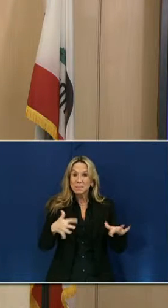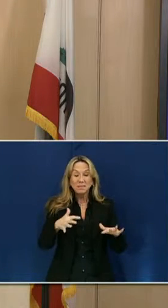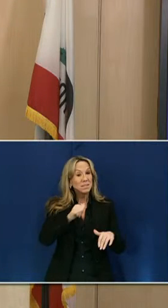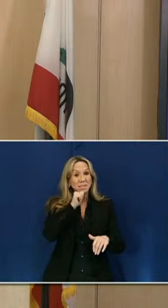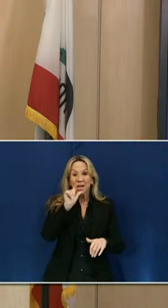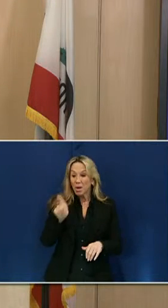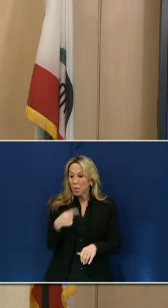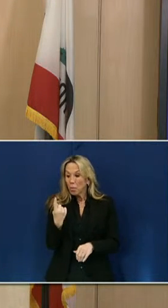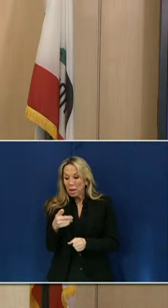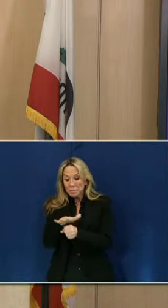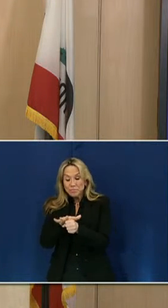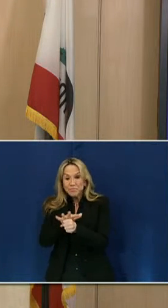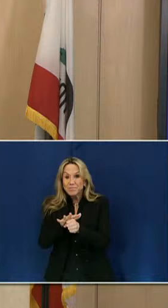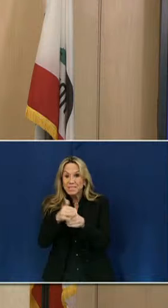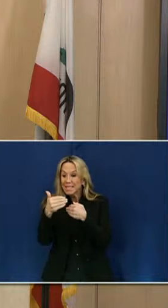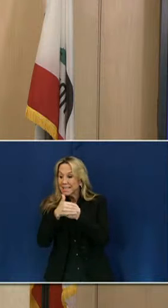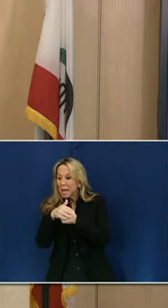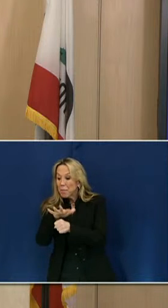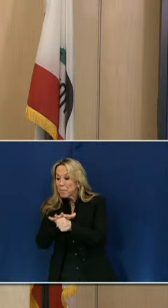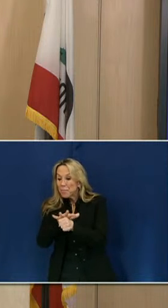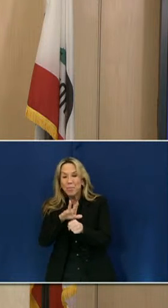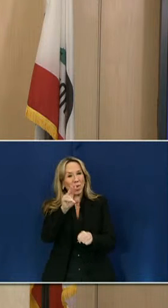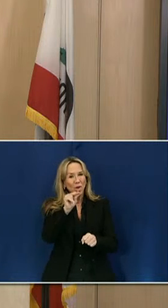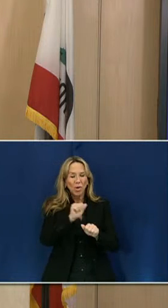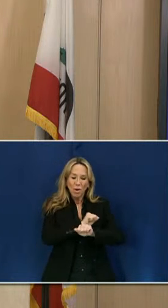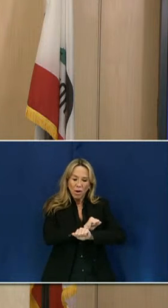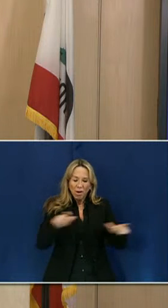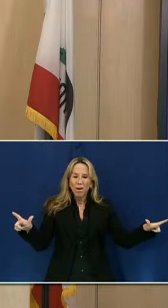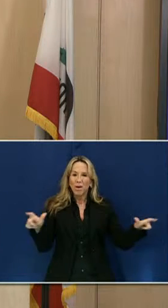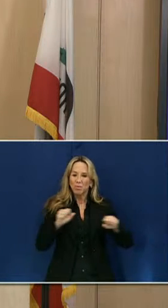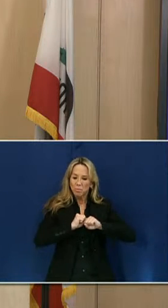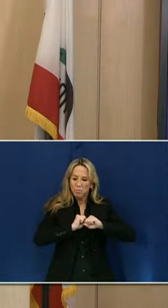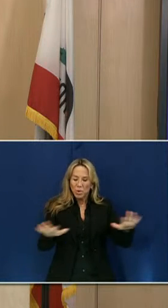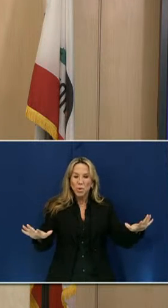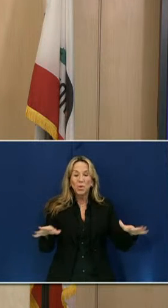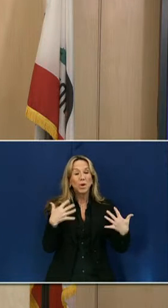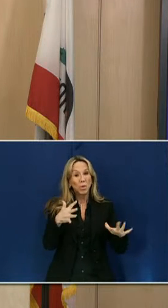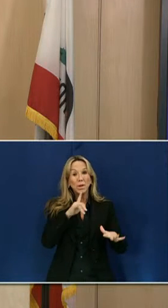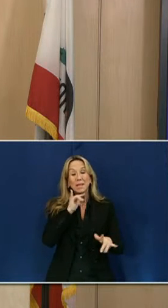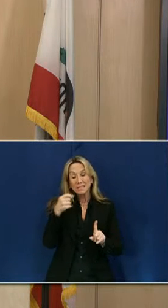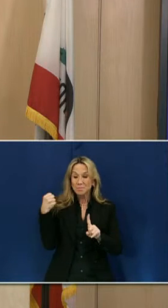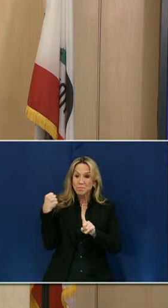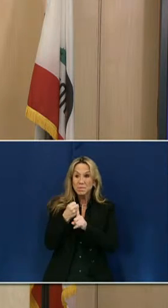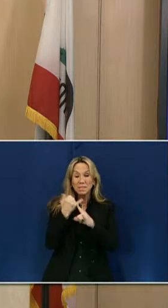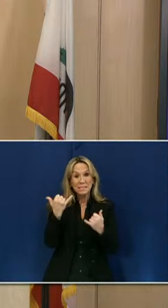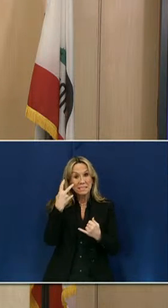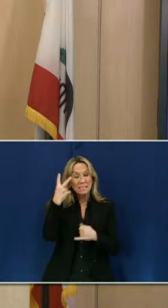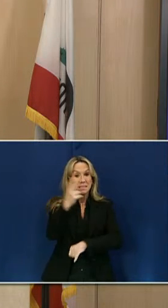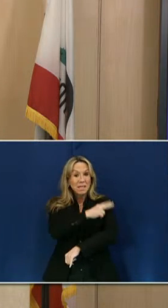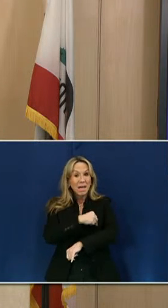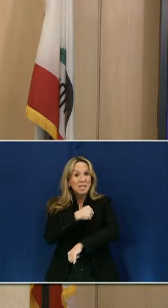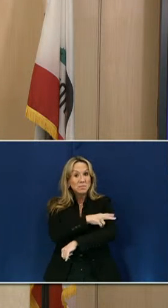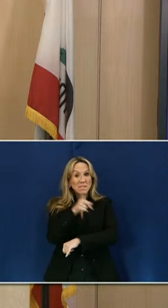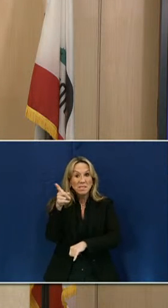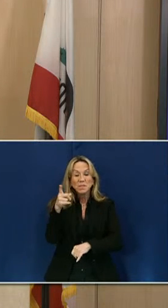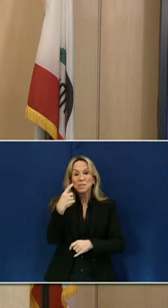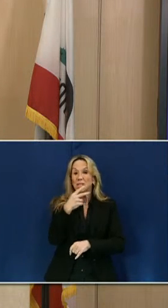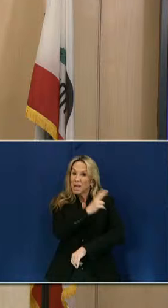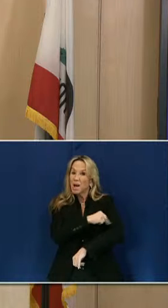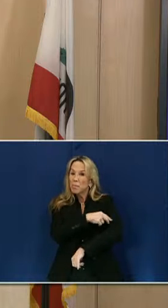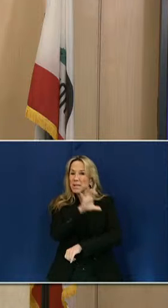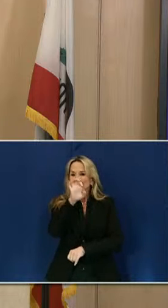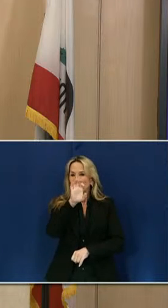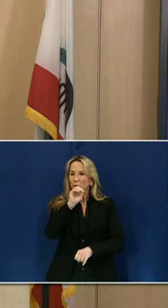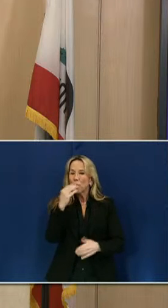in every neighborhood. It's in every part of our community. It's obviously impacting our healthcare system. You're going to hear from one of our hospital CEOs